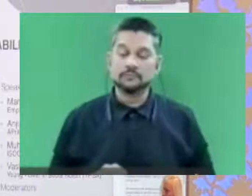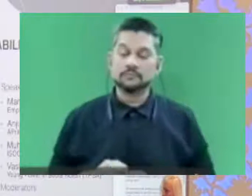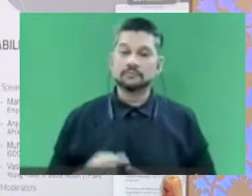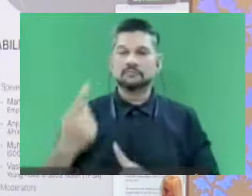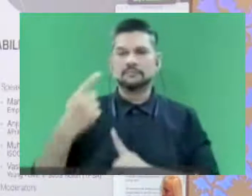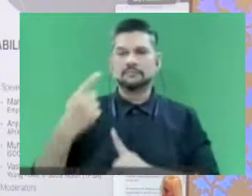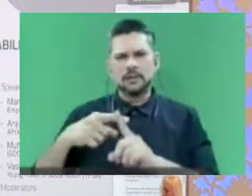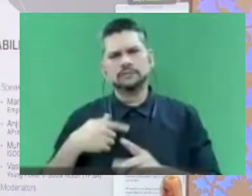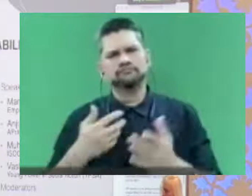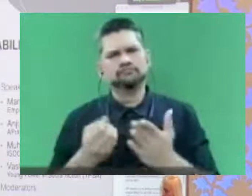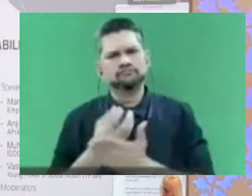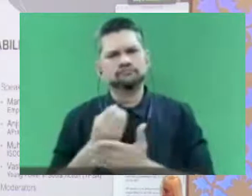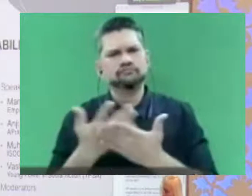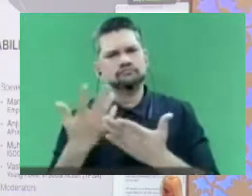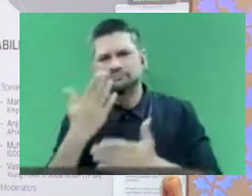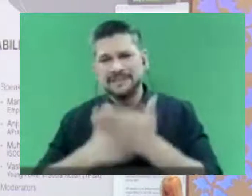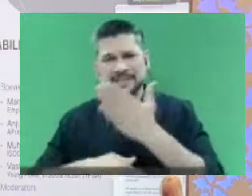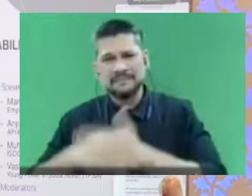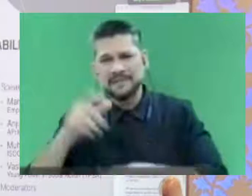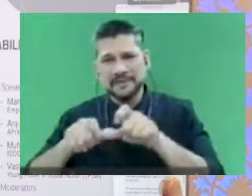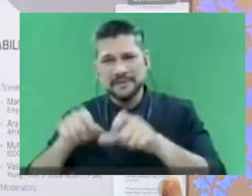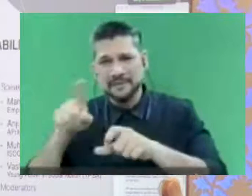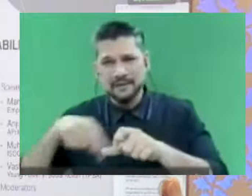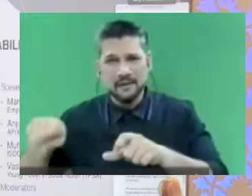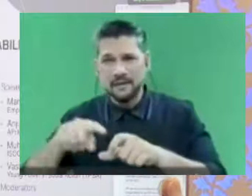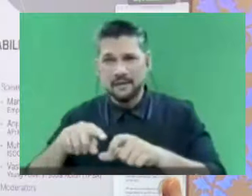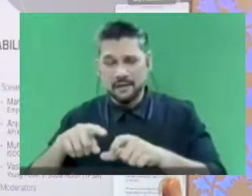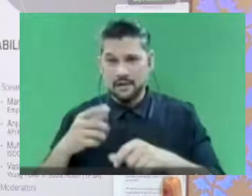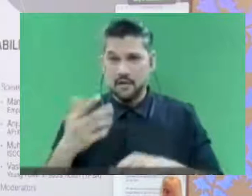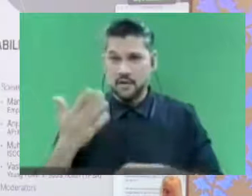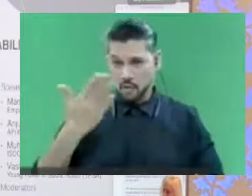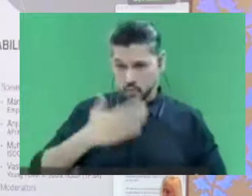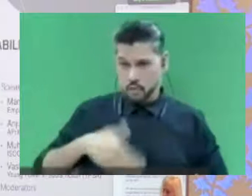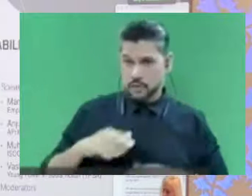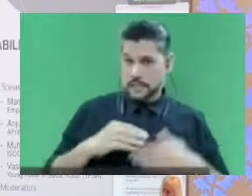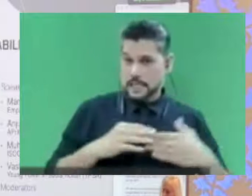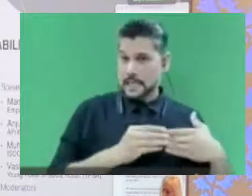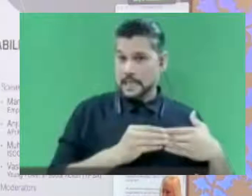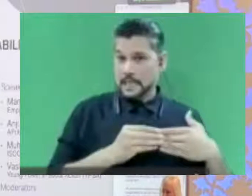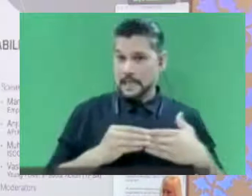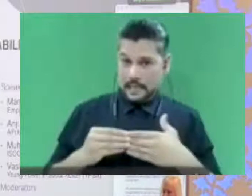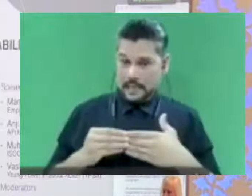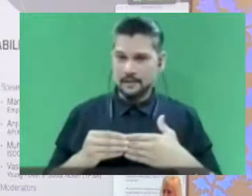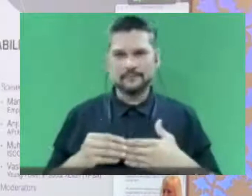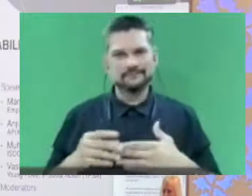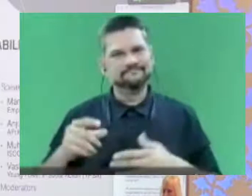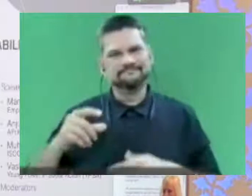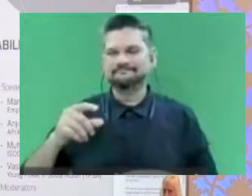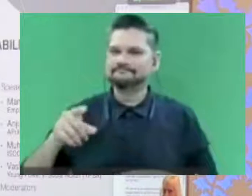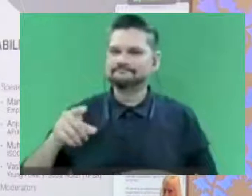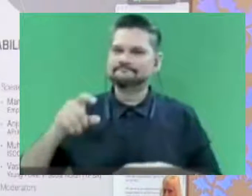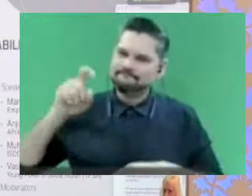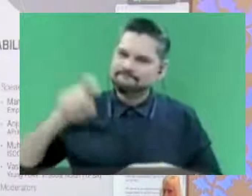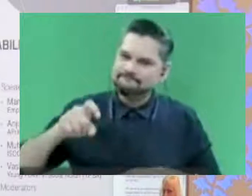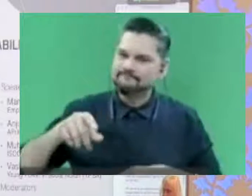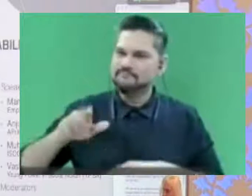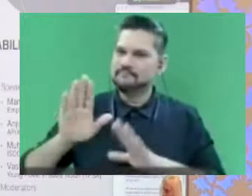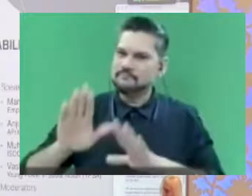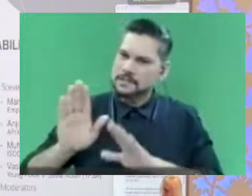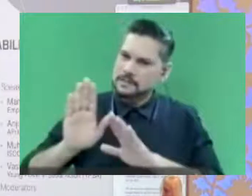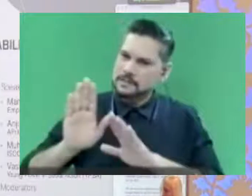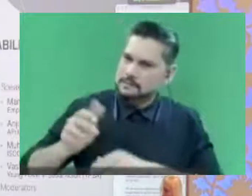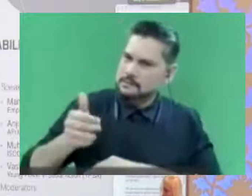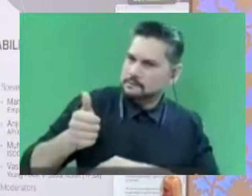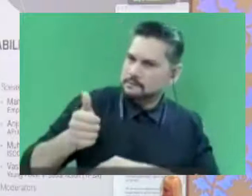with disabilities, if they aspire to be the leaders, to break out their comfort zones, to come out of